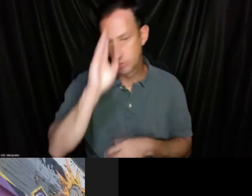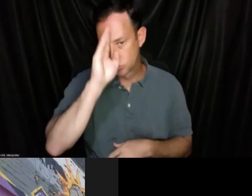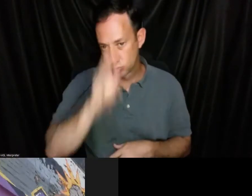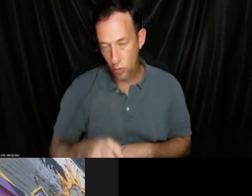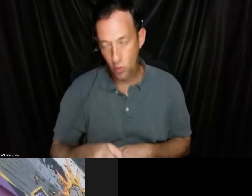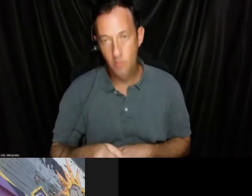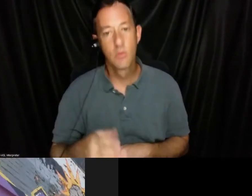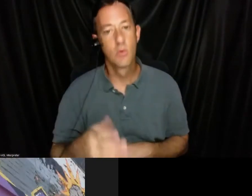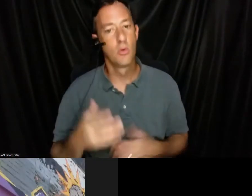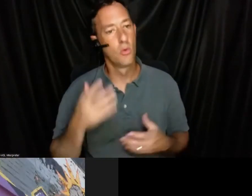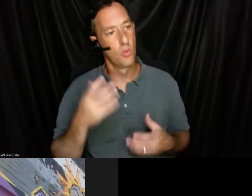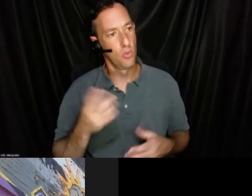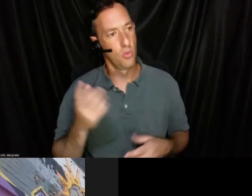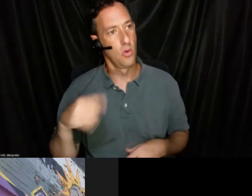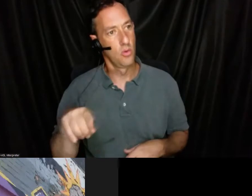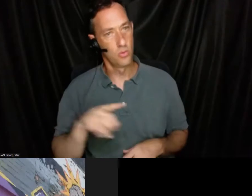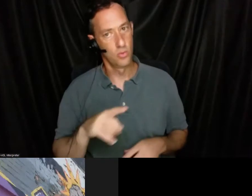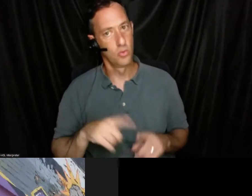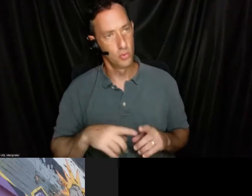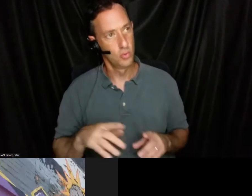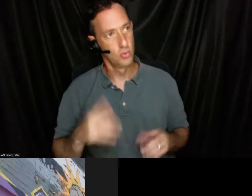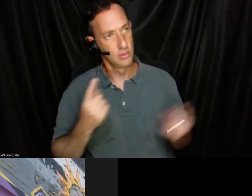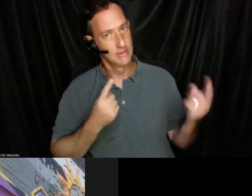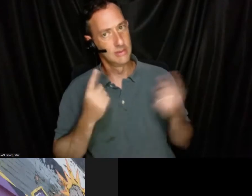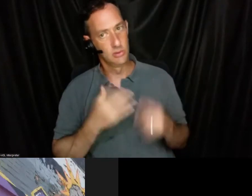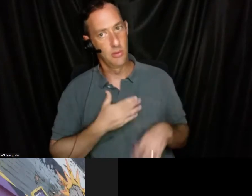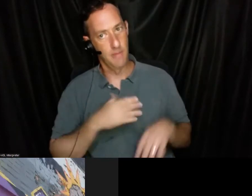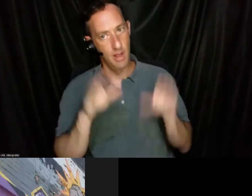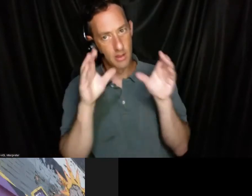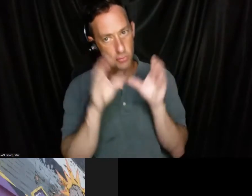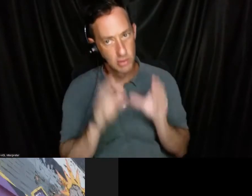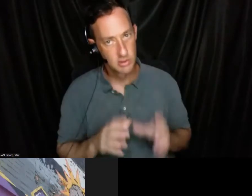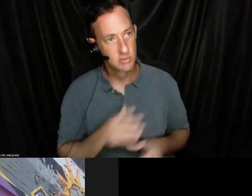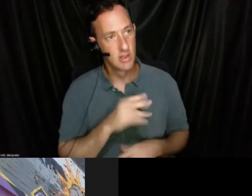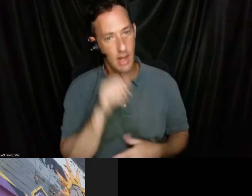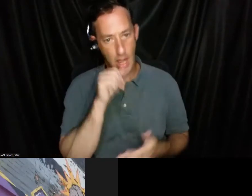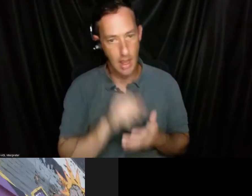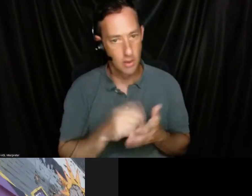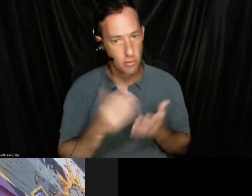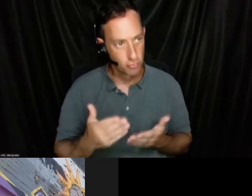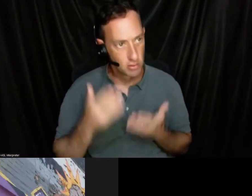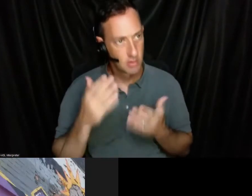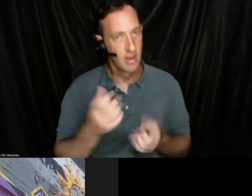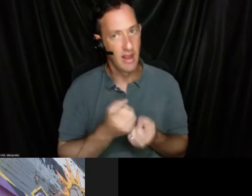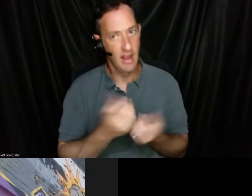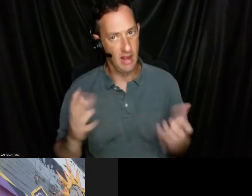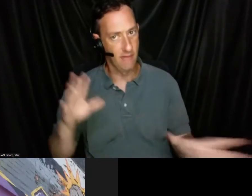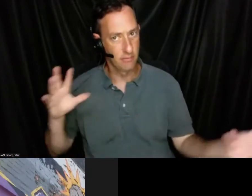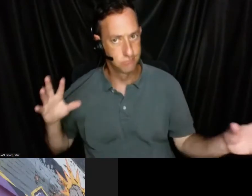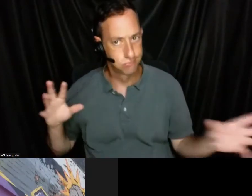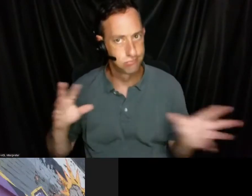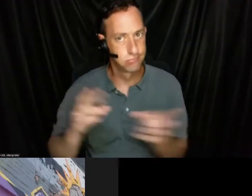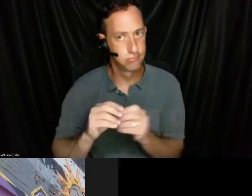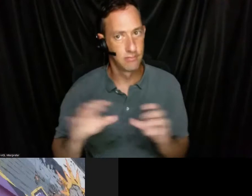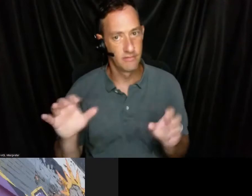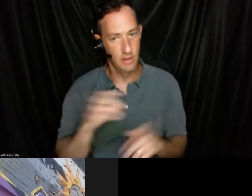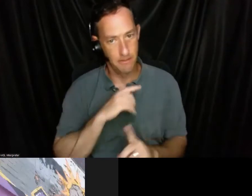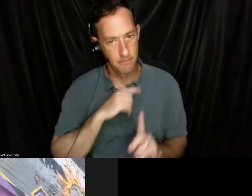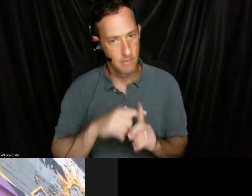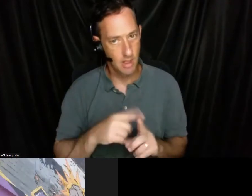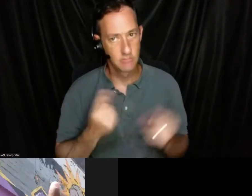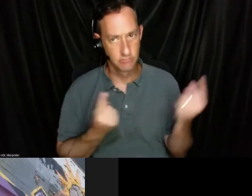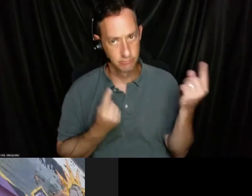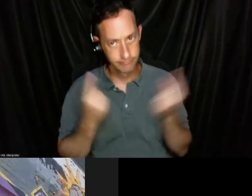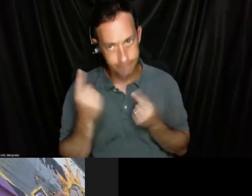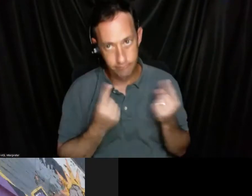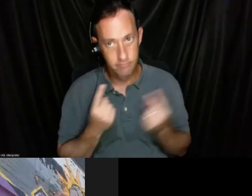my, my credentials in consideration and my letters of recommendation and everything that I've done positive, into consideration. And